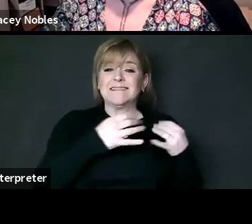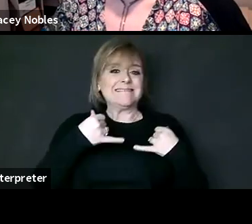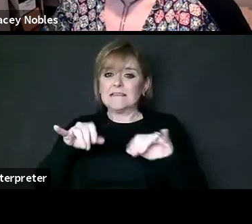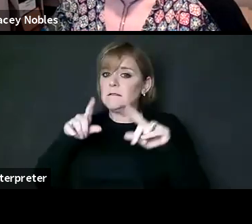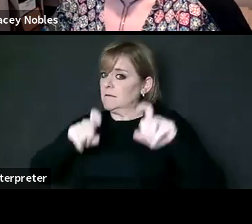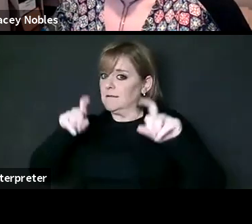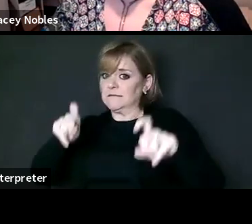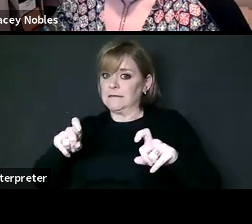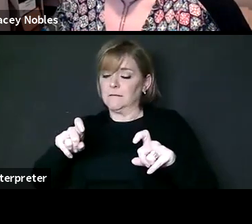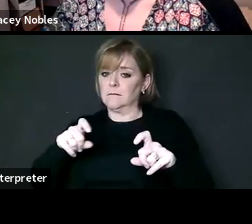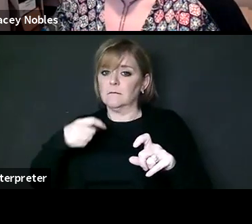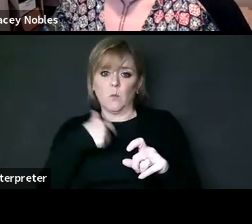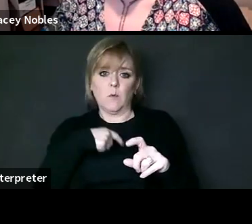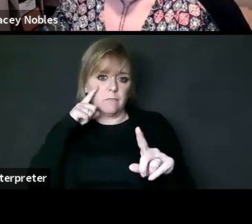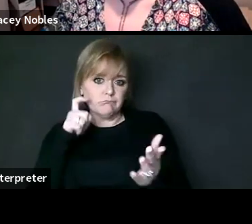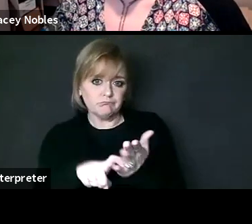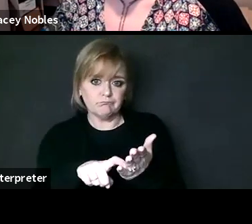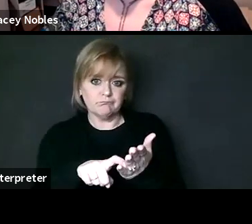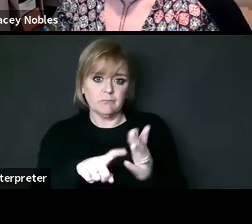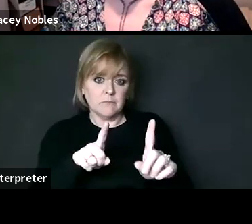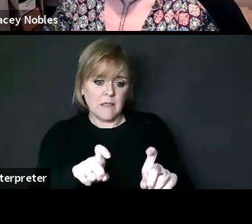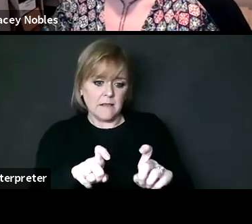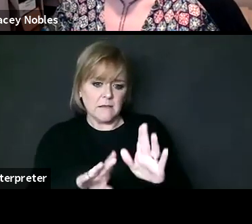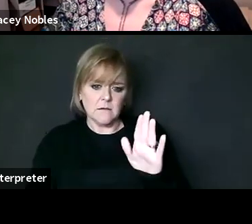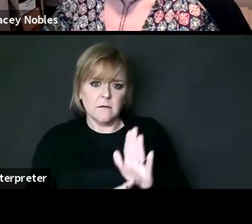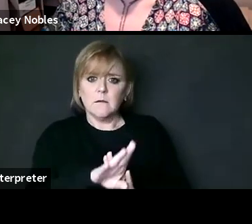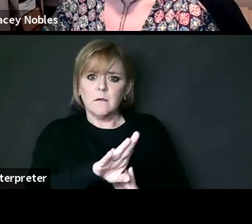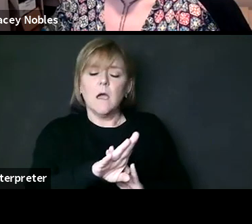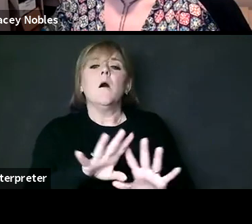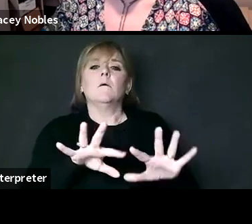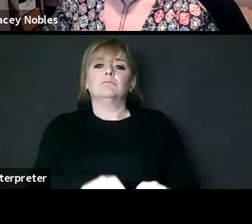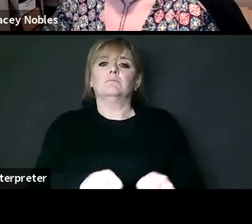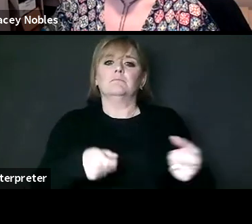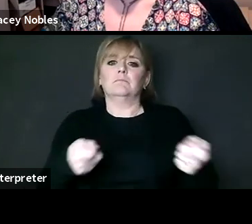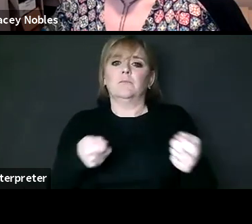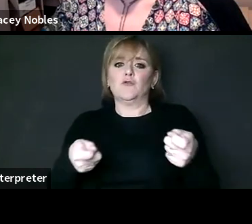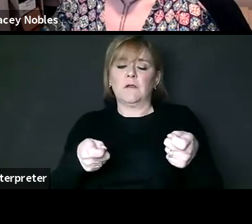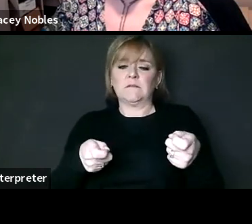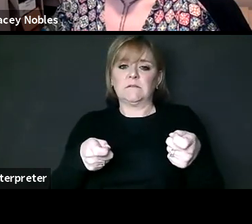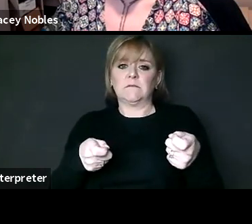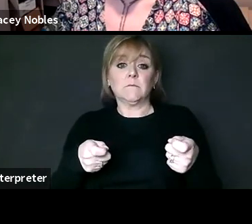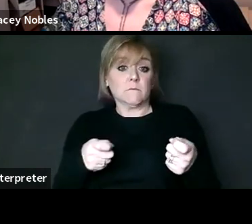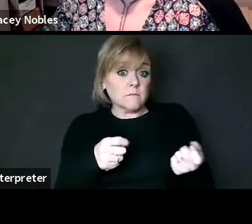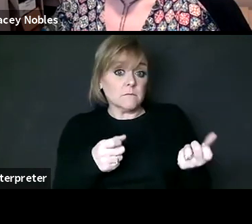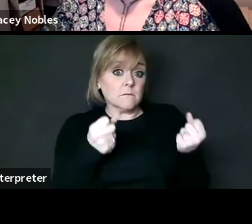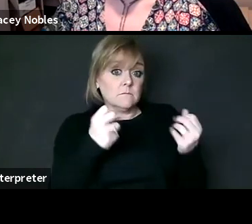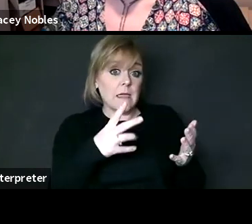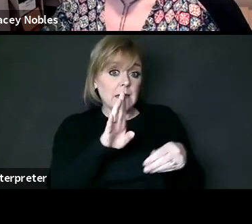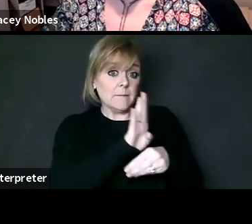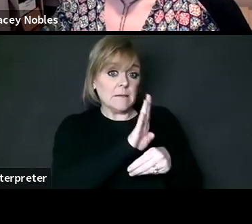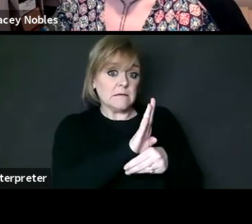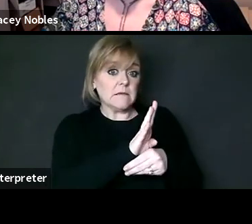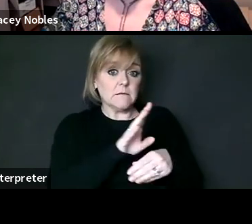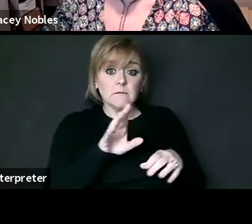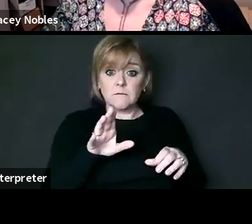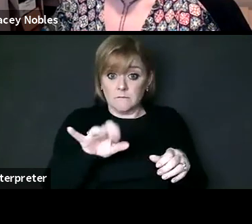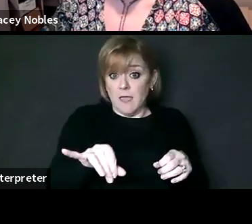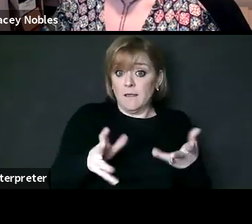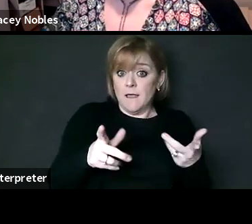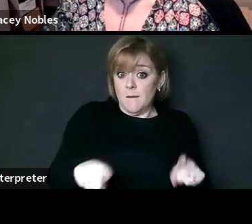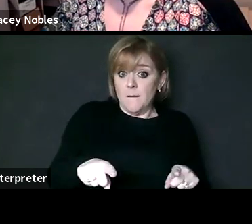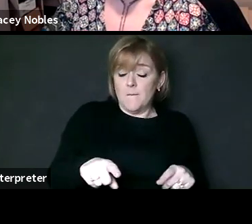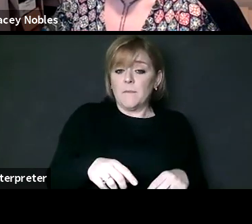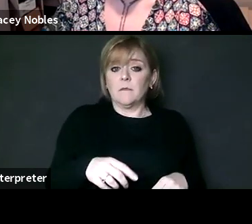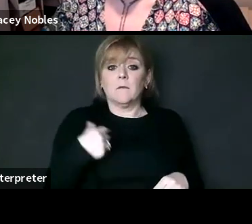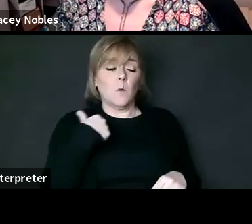flare-up and rapidly address that, like we've been able to do in a number of businesses where we've seen a case, and with